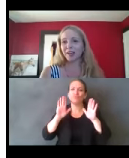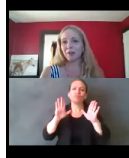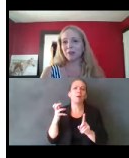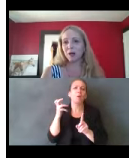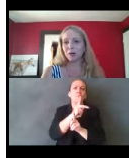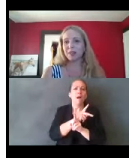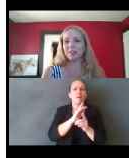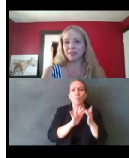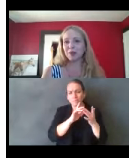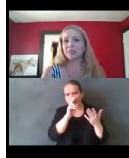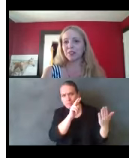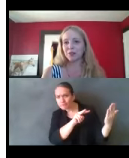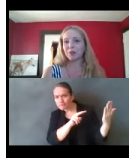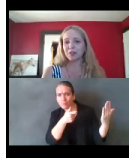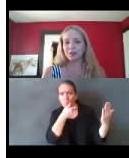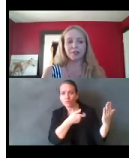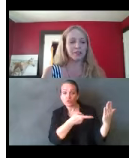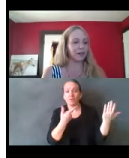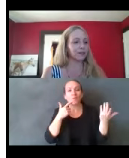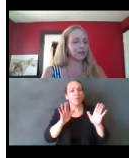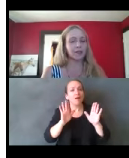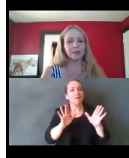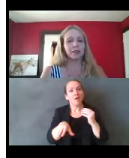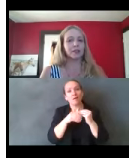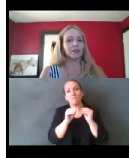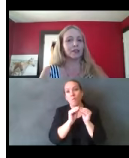to check that out as well, because I think there'll be additional resources there.